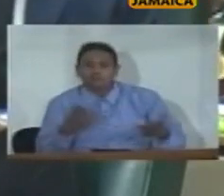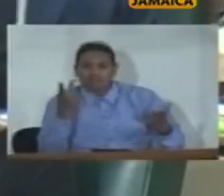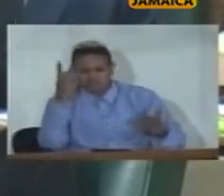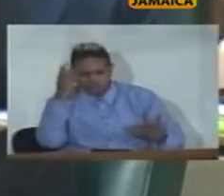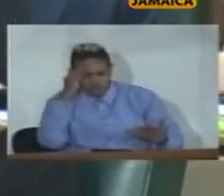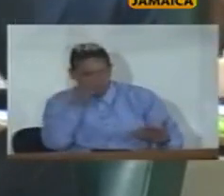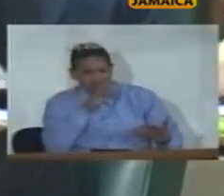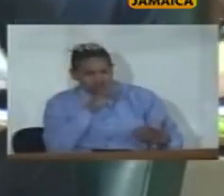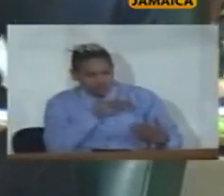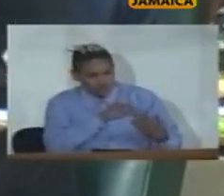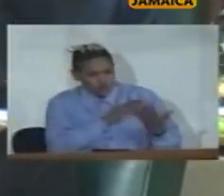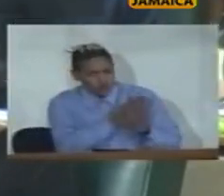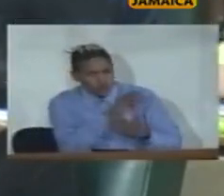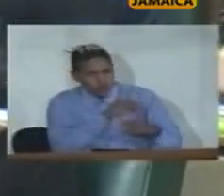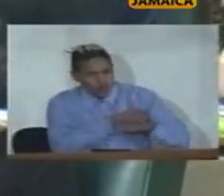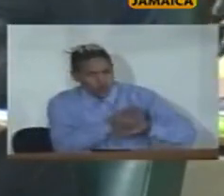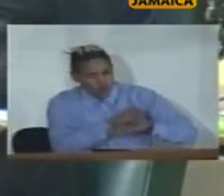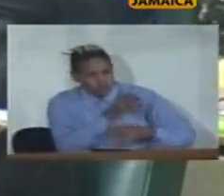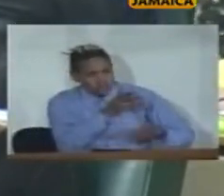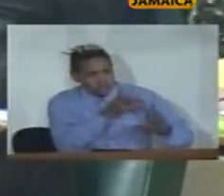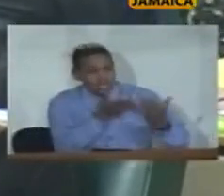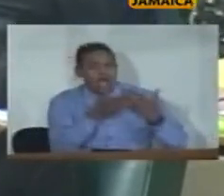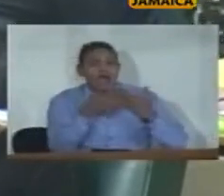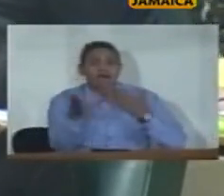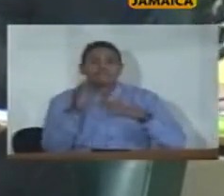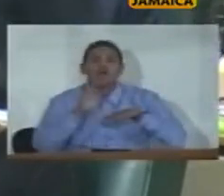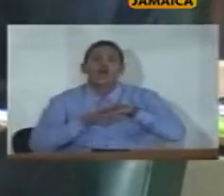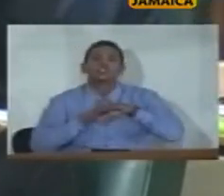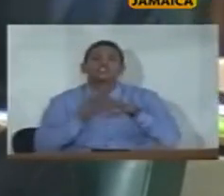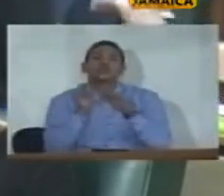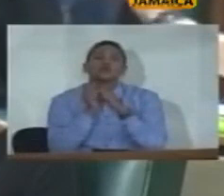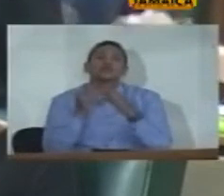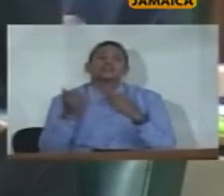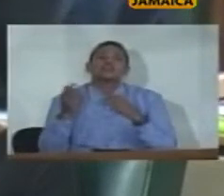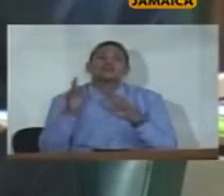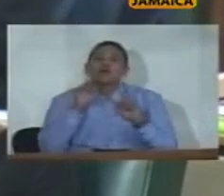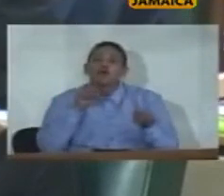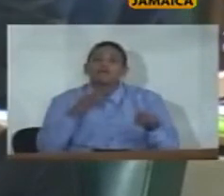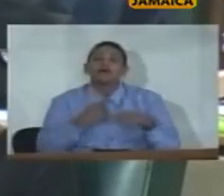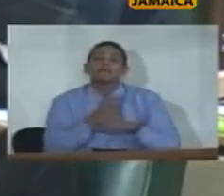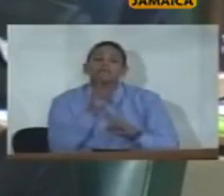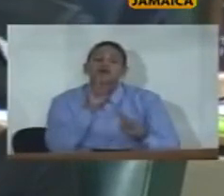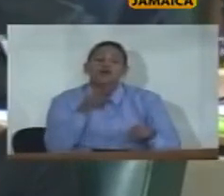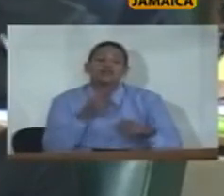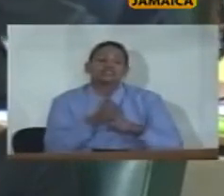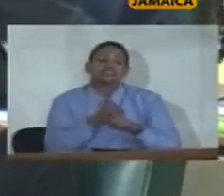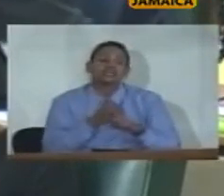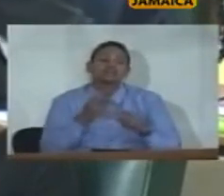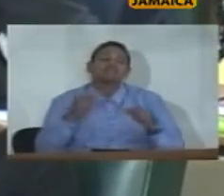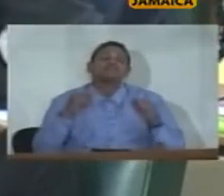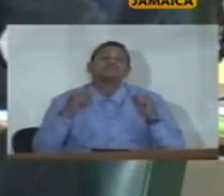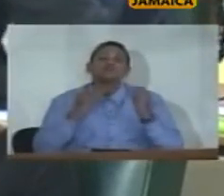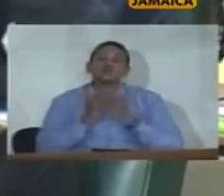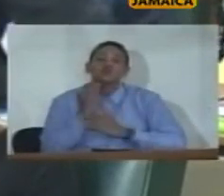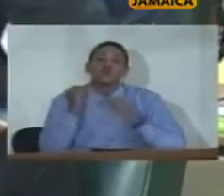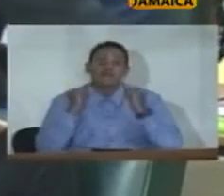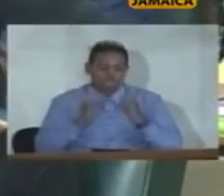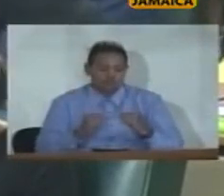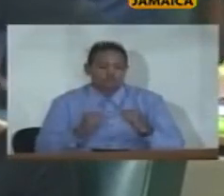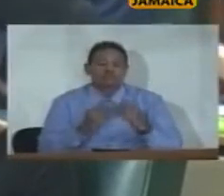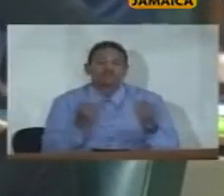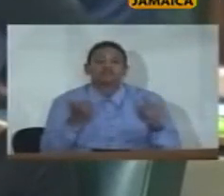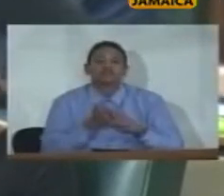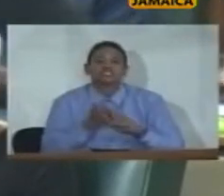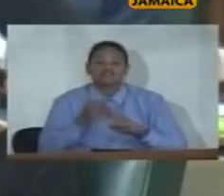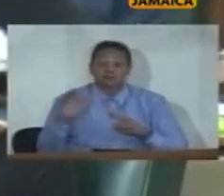in Council, after consultation with the Joint Command, may by order, subject to affirmative resolution of the House